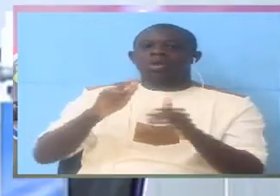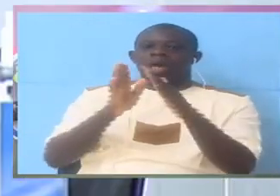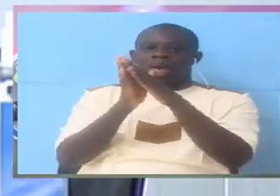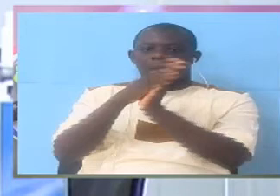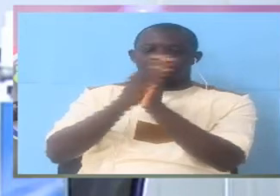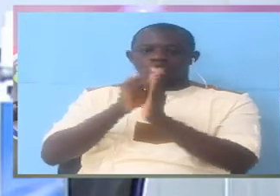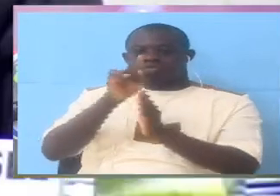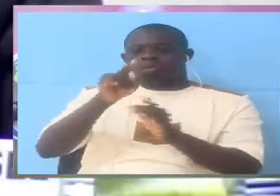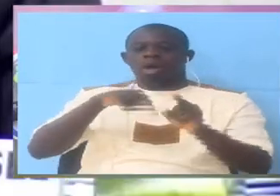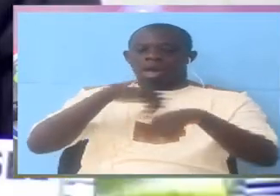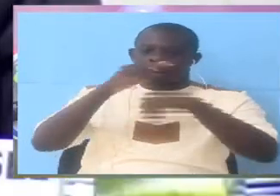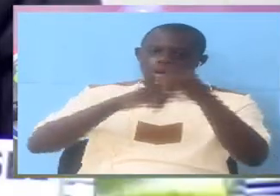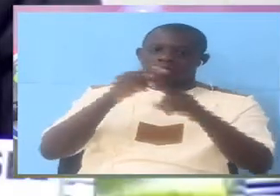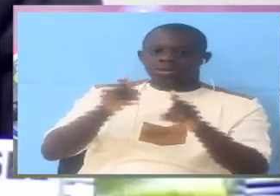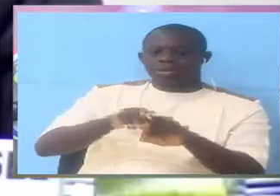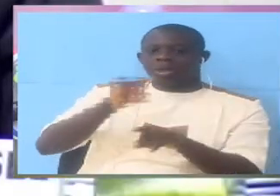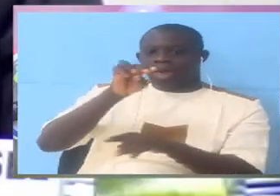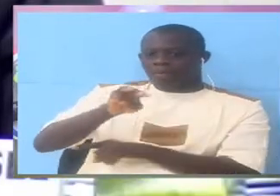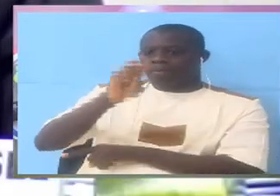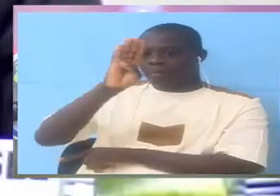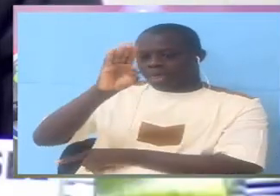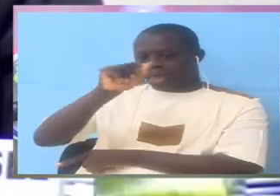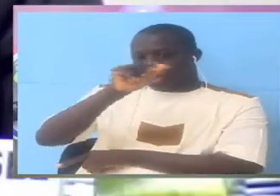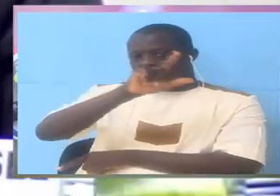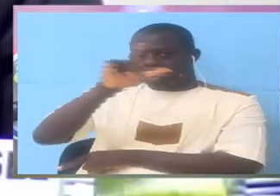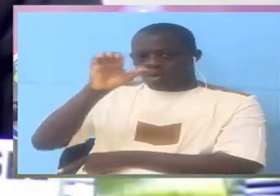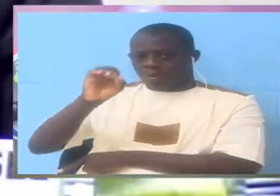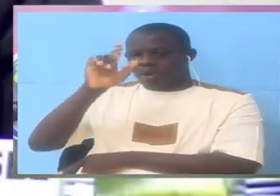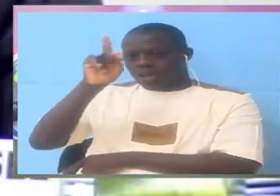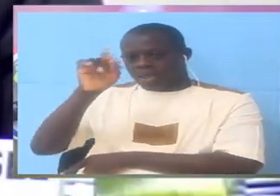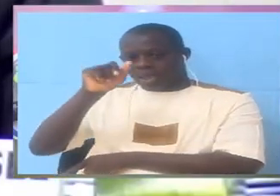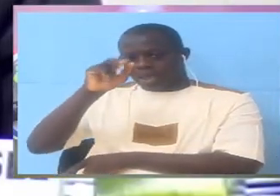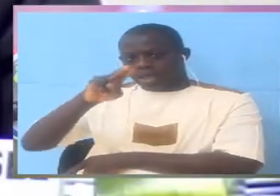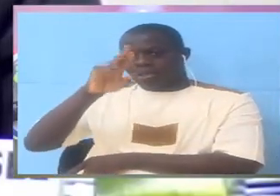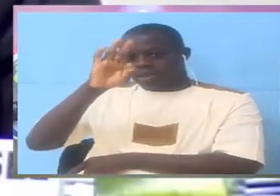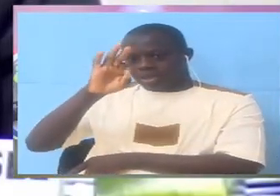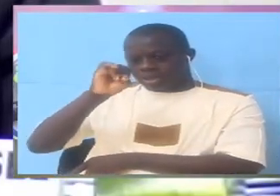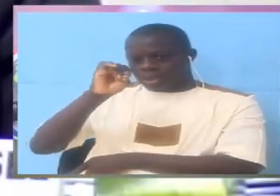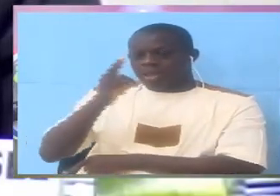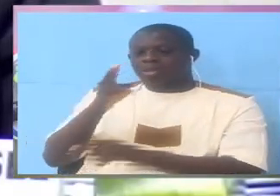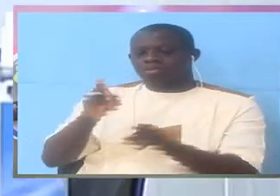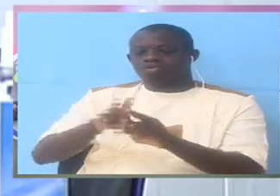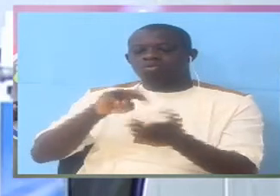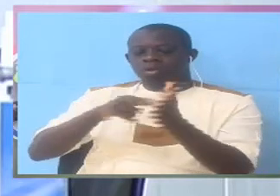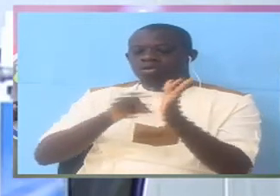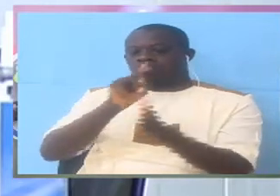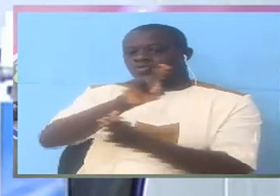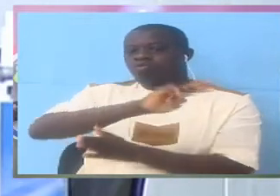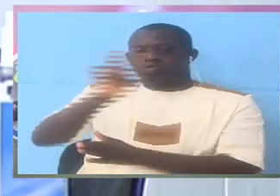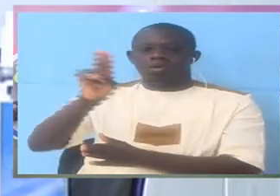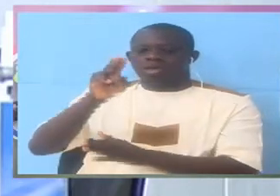the basis of the evidence you produced that you are not in the country at the